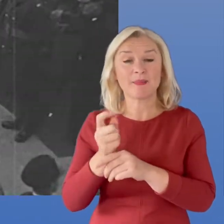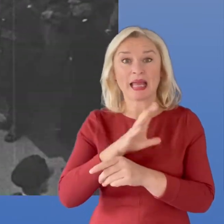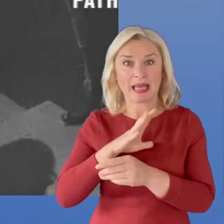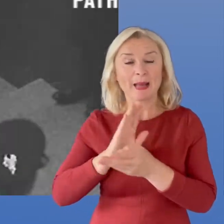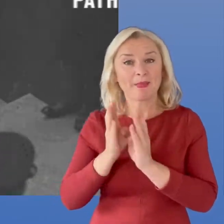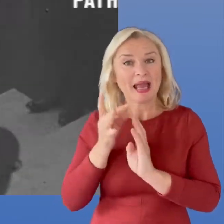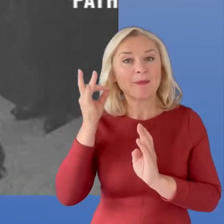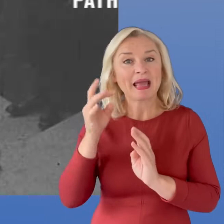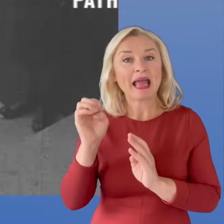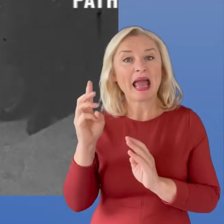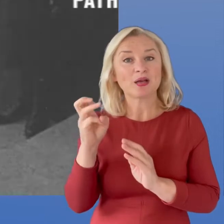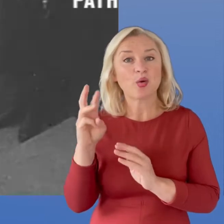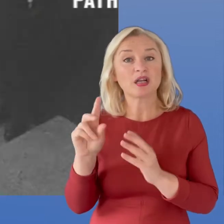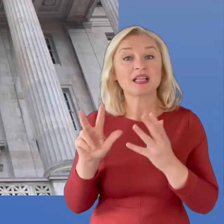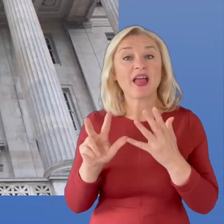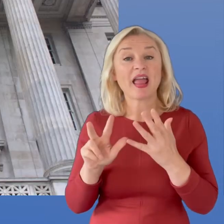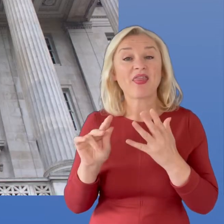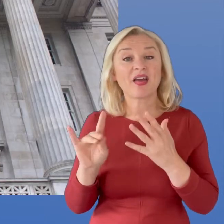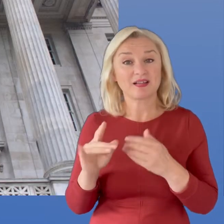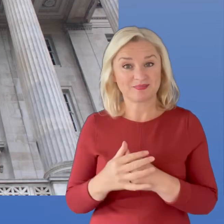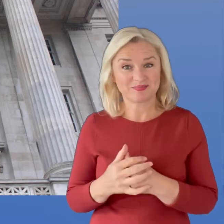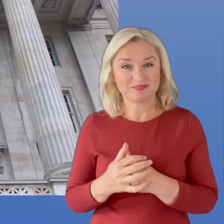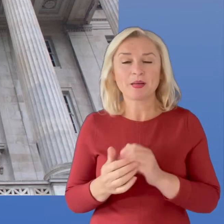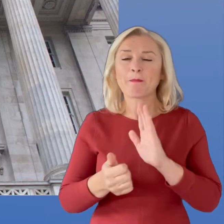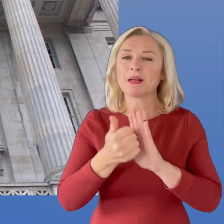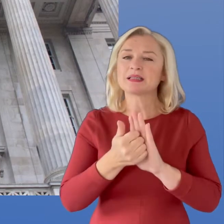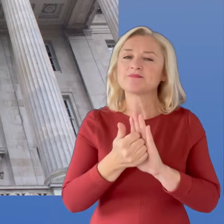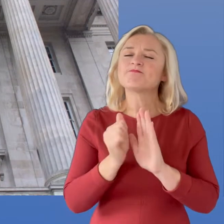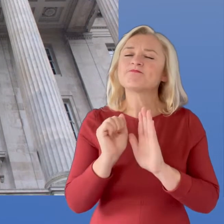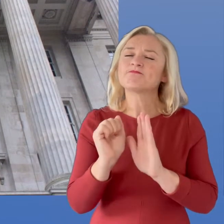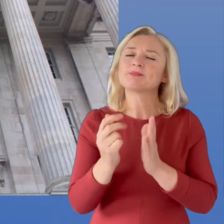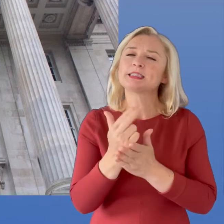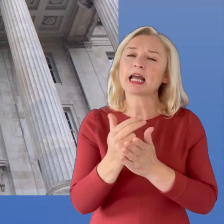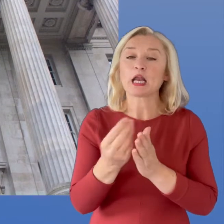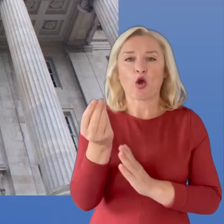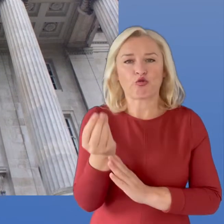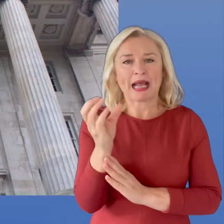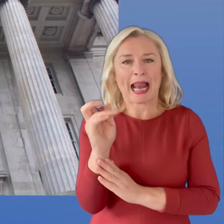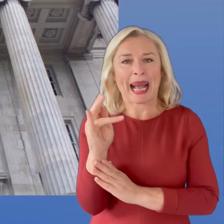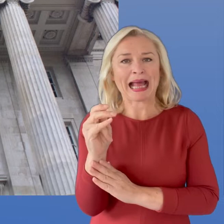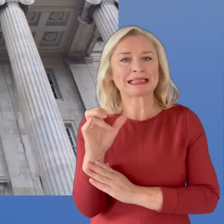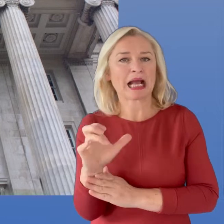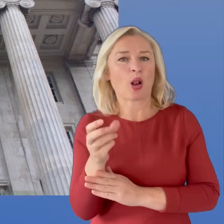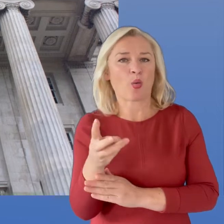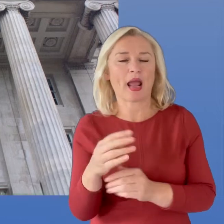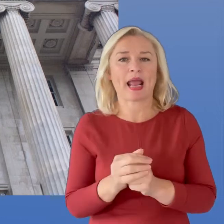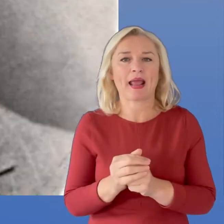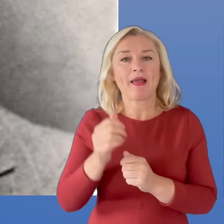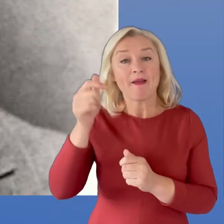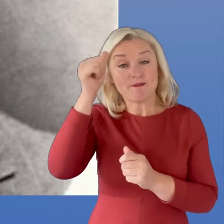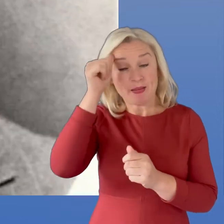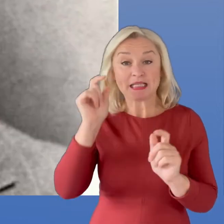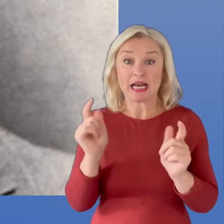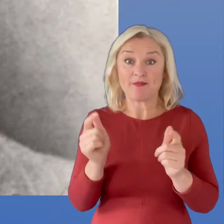King Edward VIII. The building was designed in the Greek classical tradition by the famous Liverpool-based architect Arnold